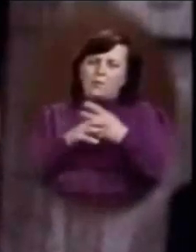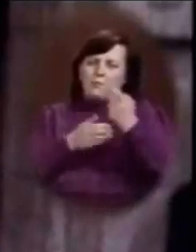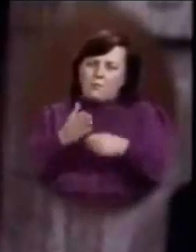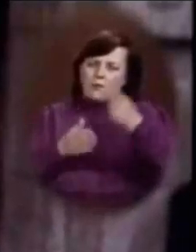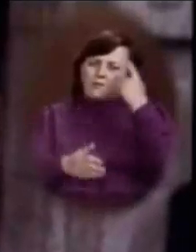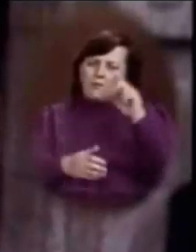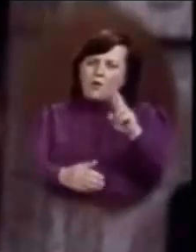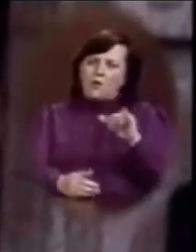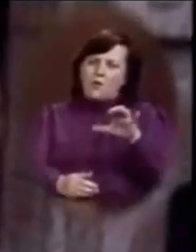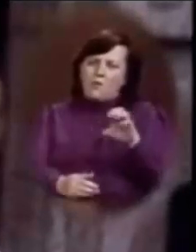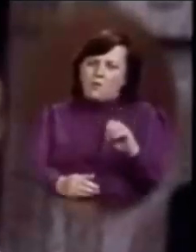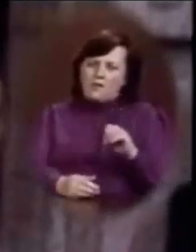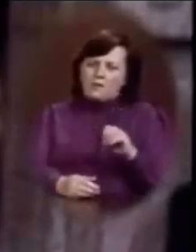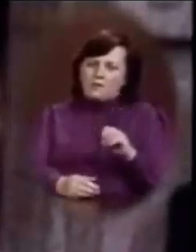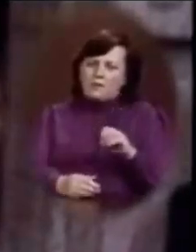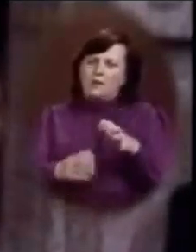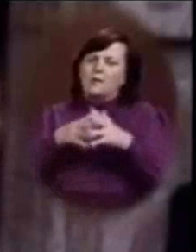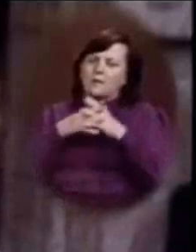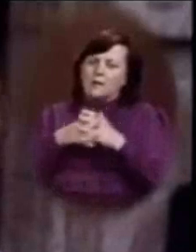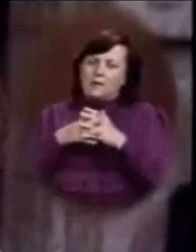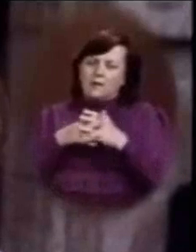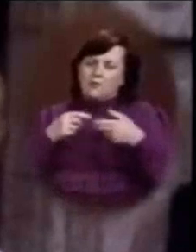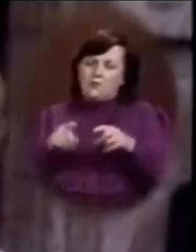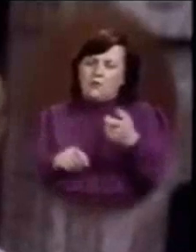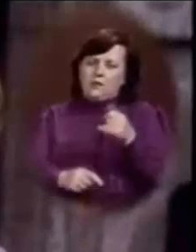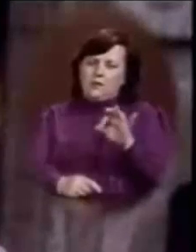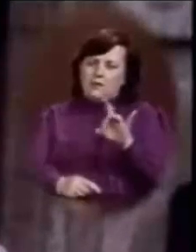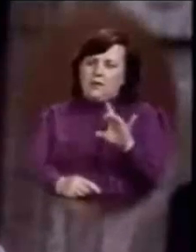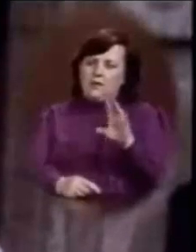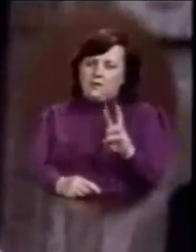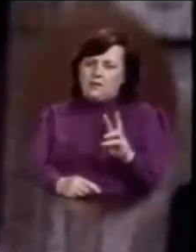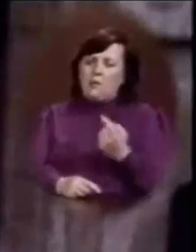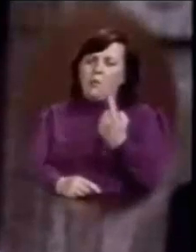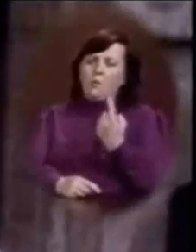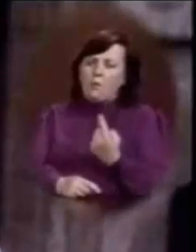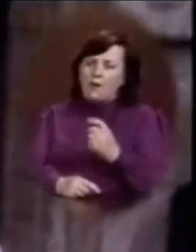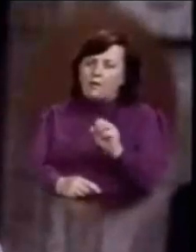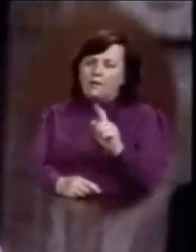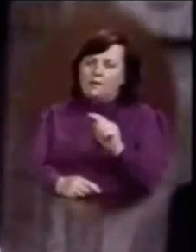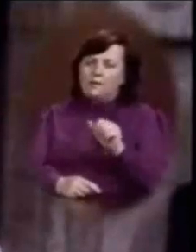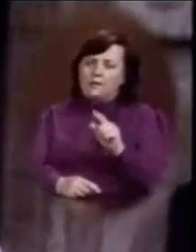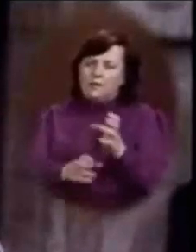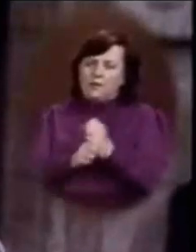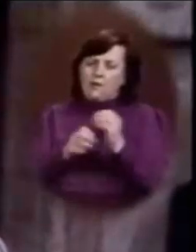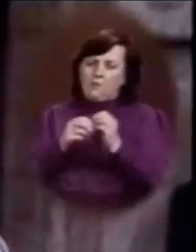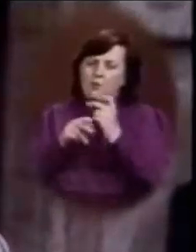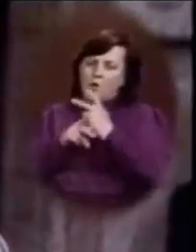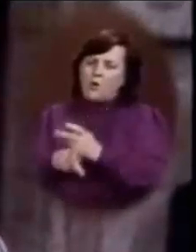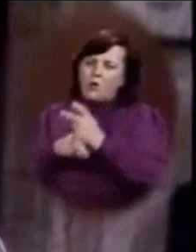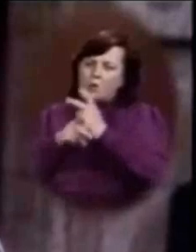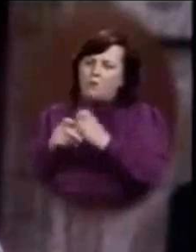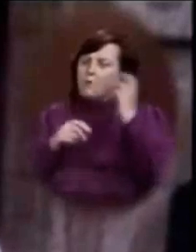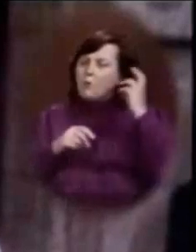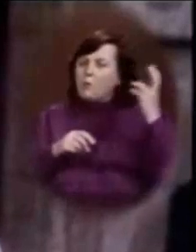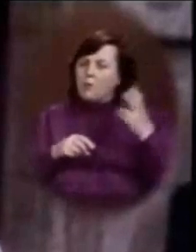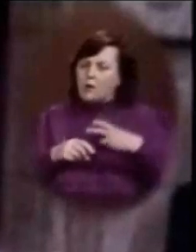rice. In the United States in 1986, one single state received more loans and other aid from